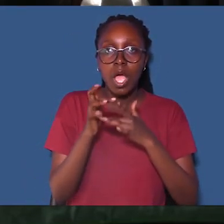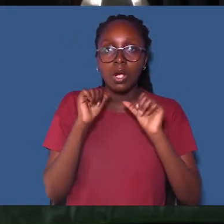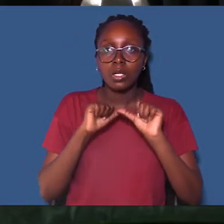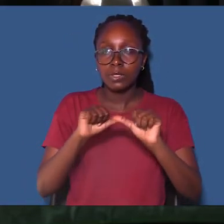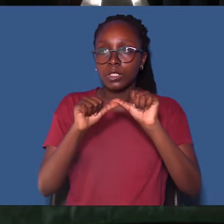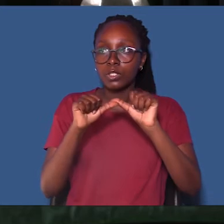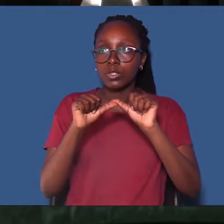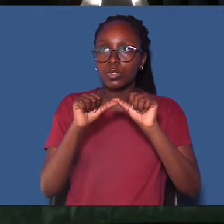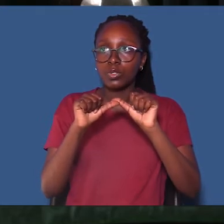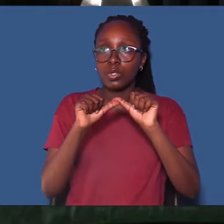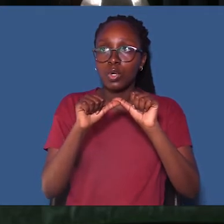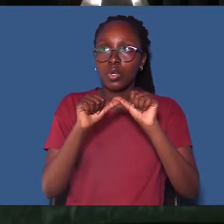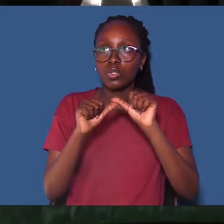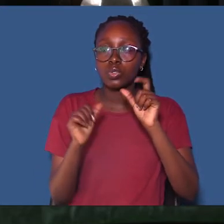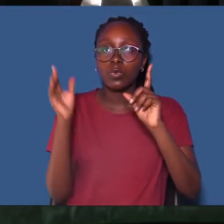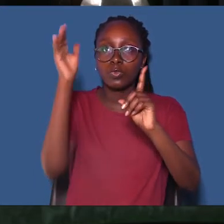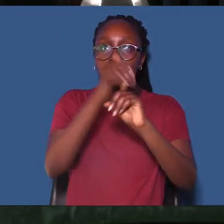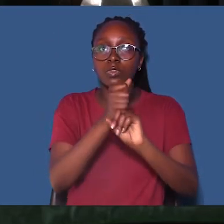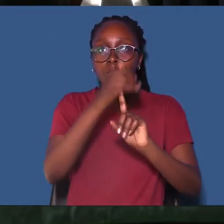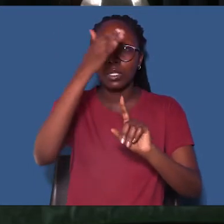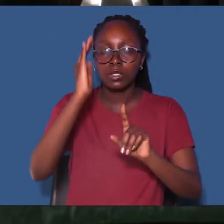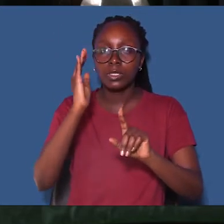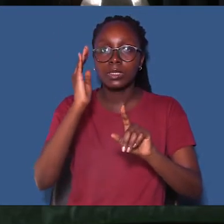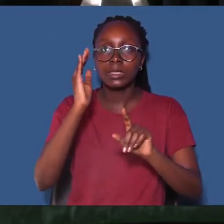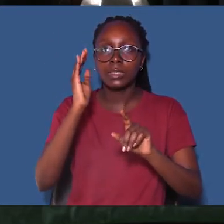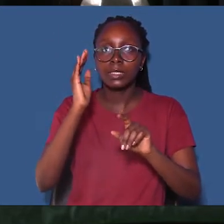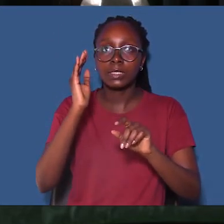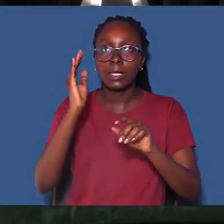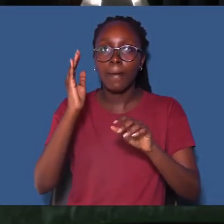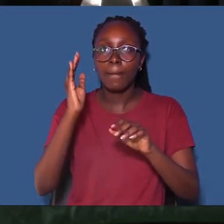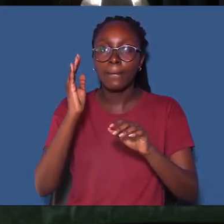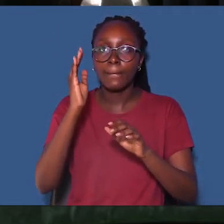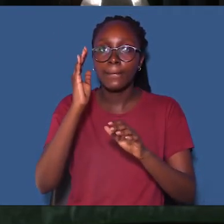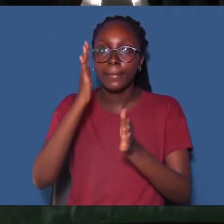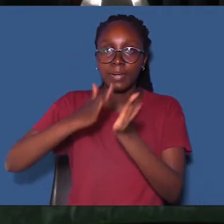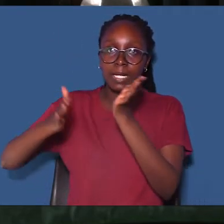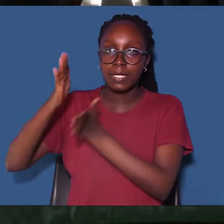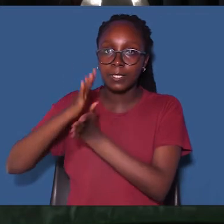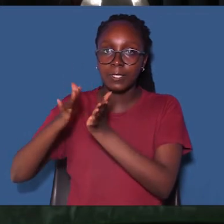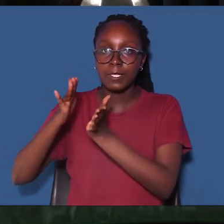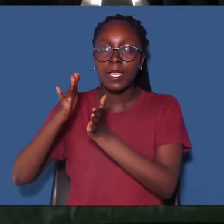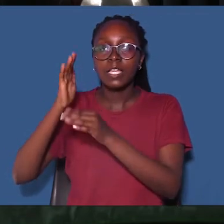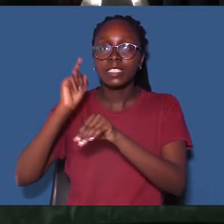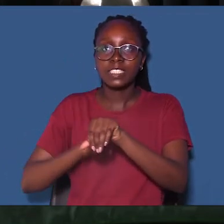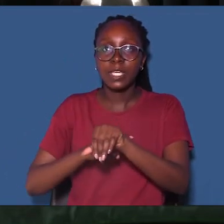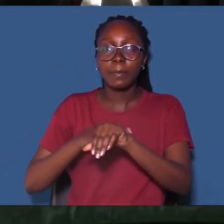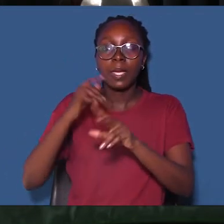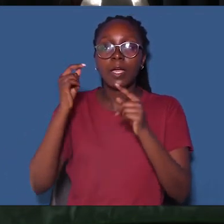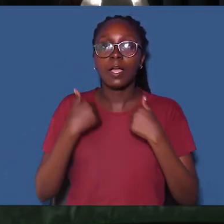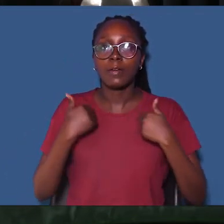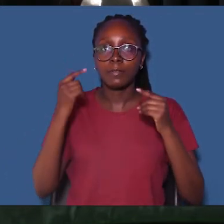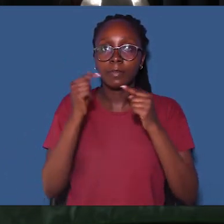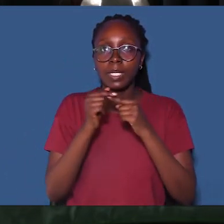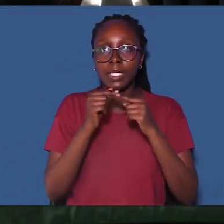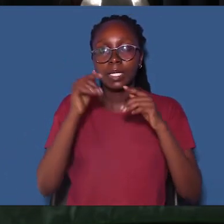fulfill God's purpose in pain, in suffering, or even sometimes